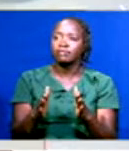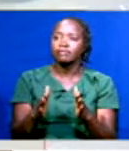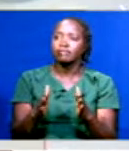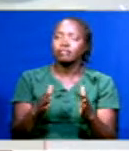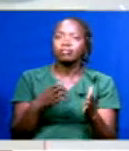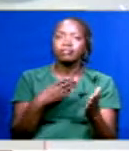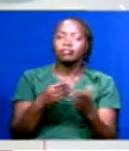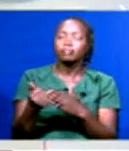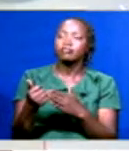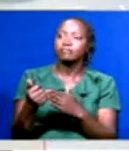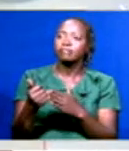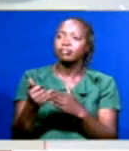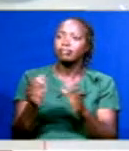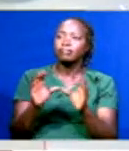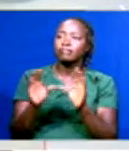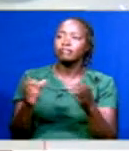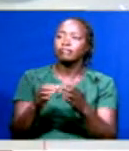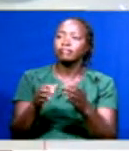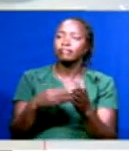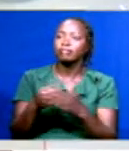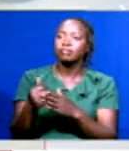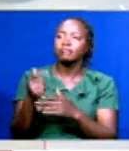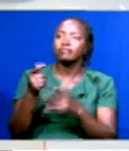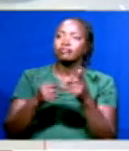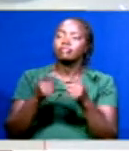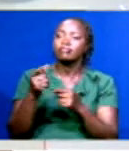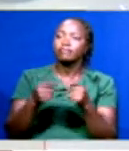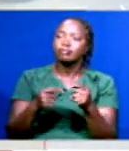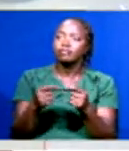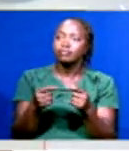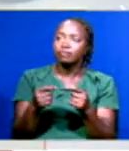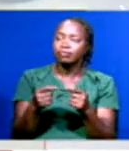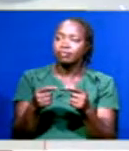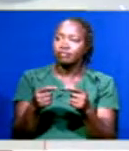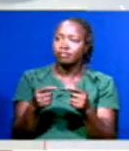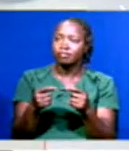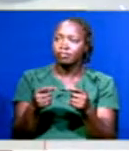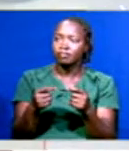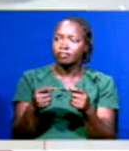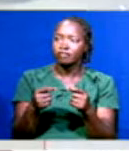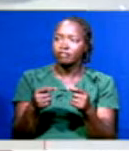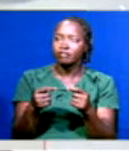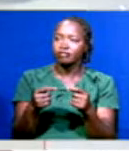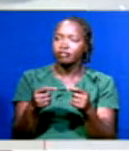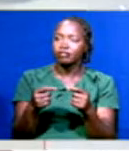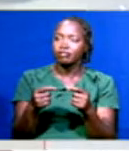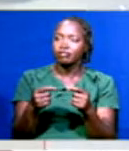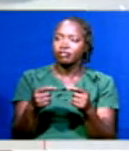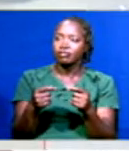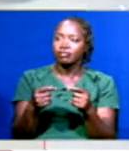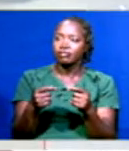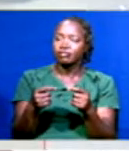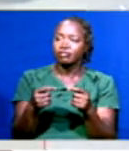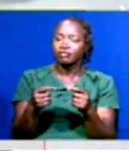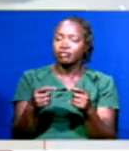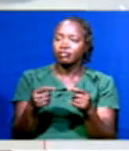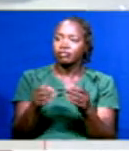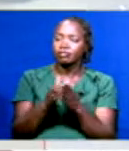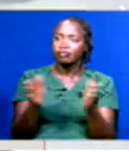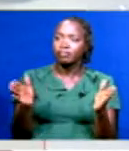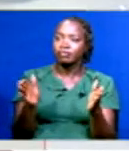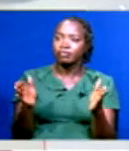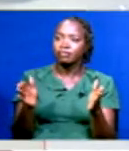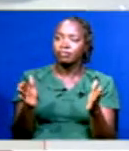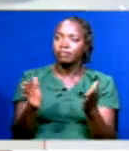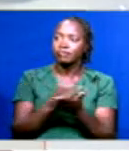zote, anatuzia maziwa, anatununua vile anataka, anatuzia vile anataka. We are opening up that